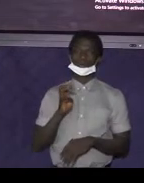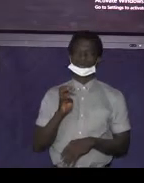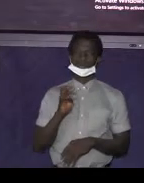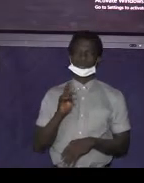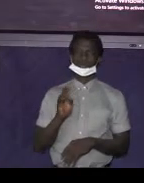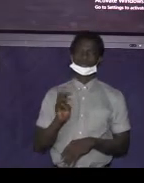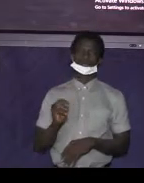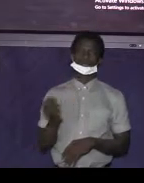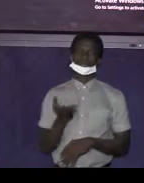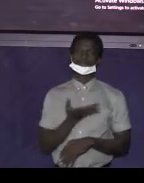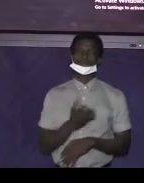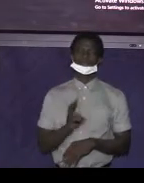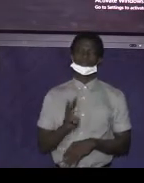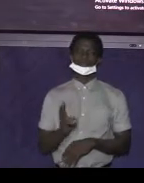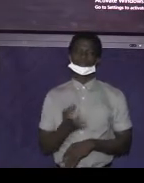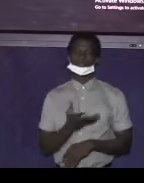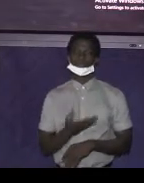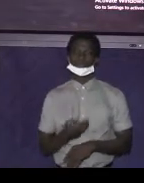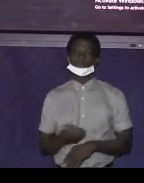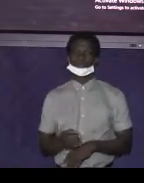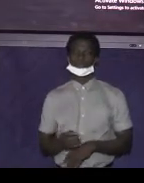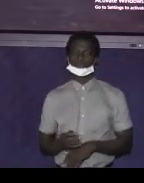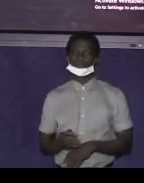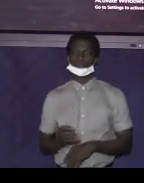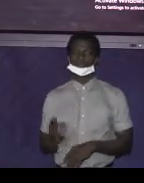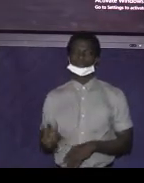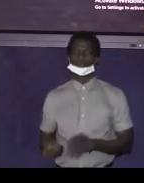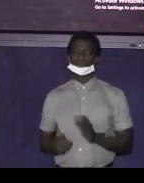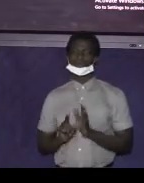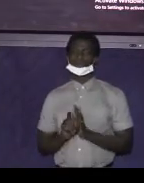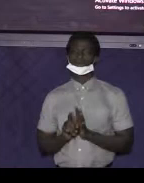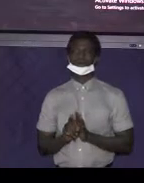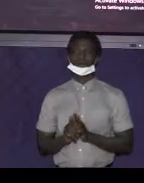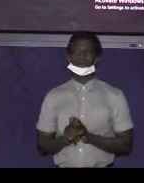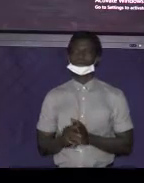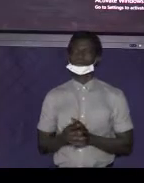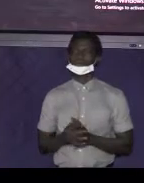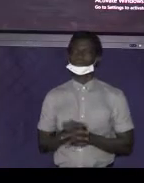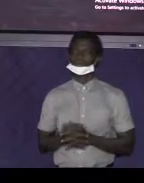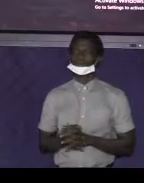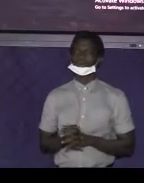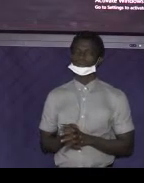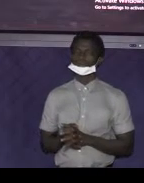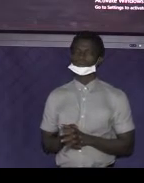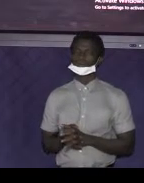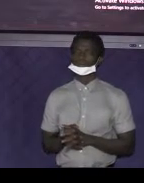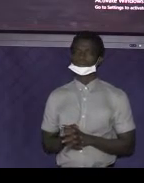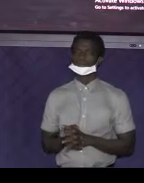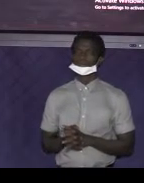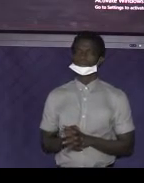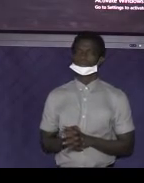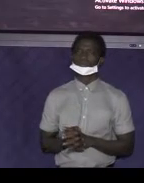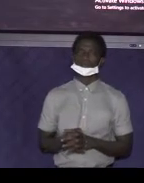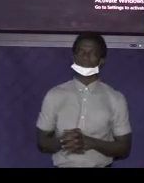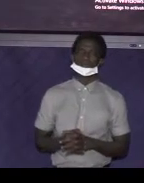by 2.5 hours. Let me quickly resolve this before we move on to the next line.